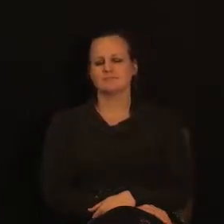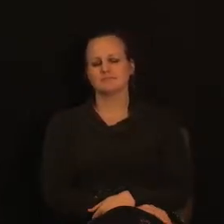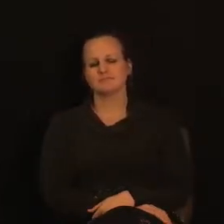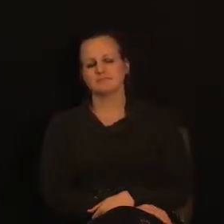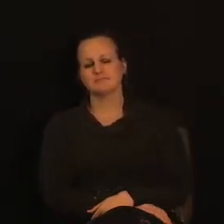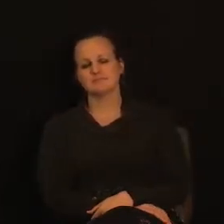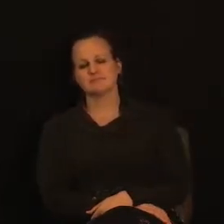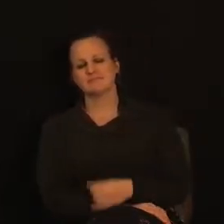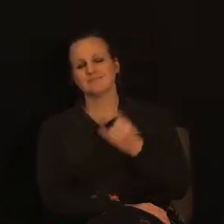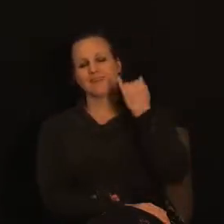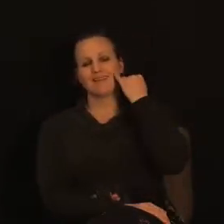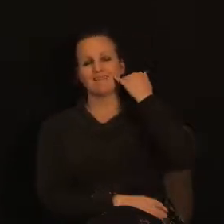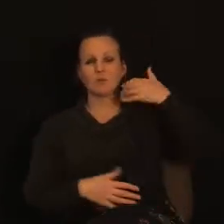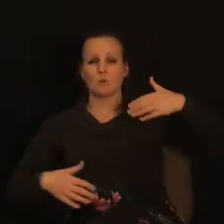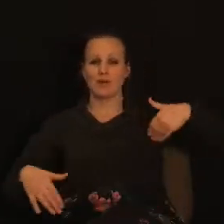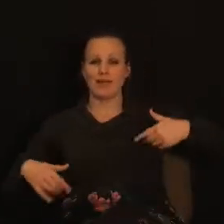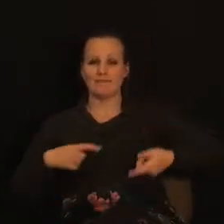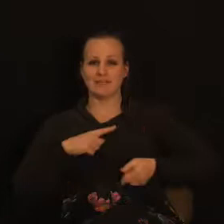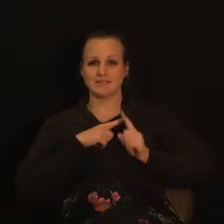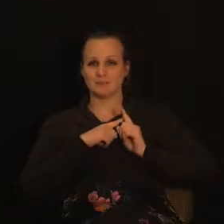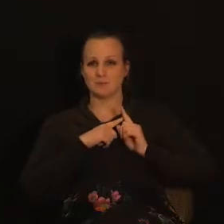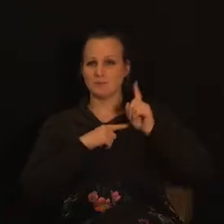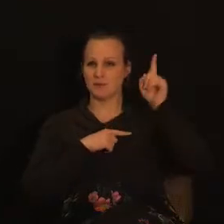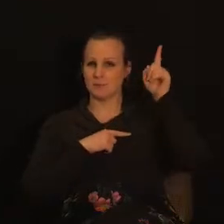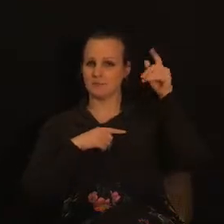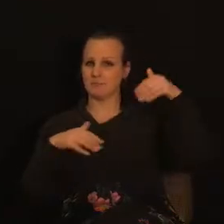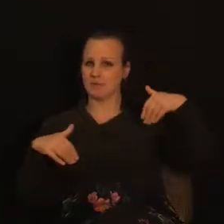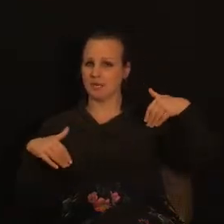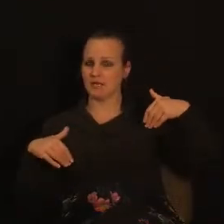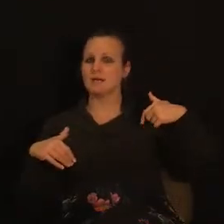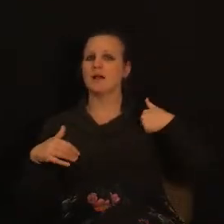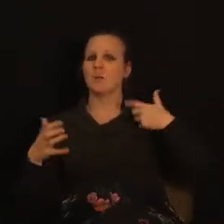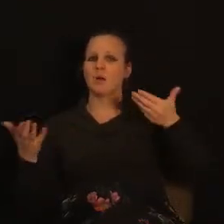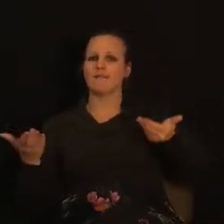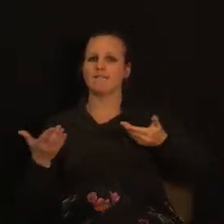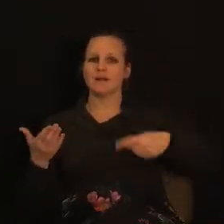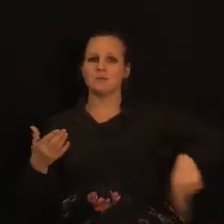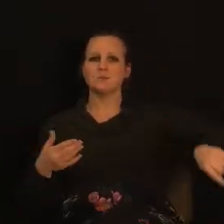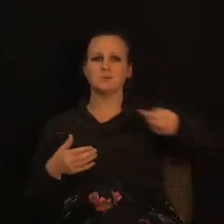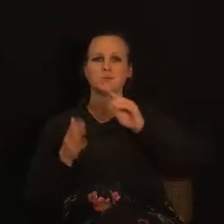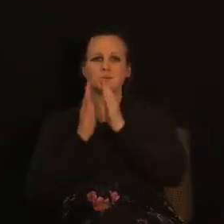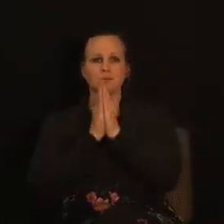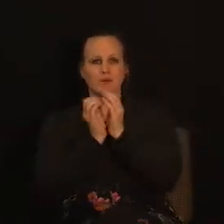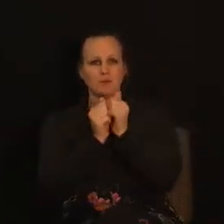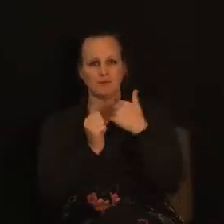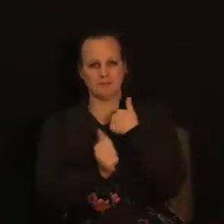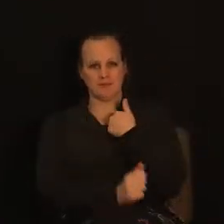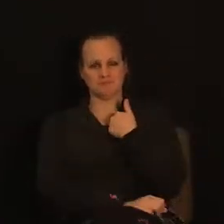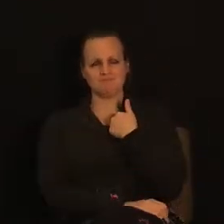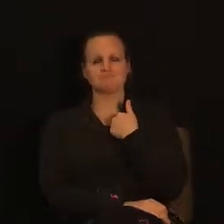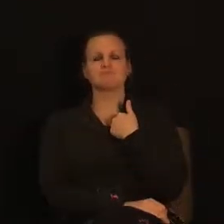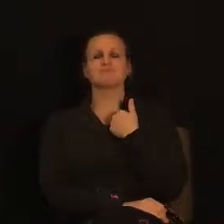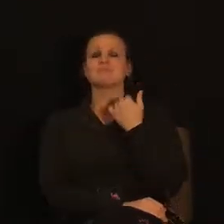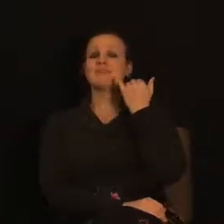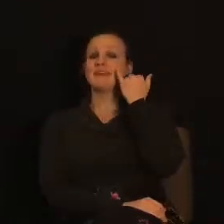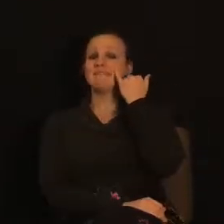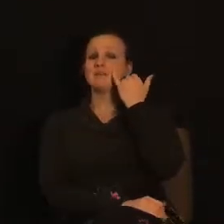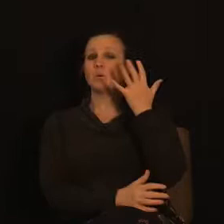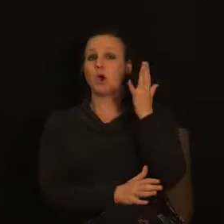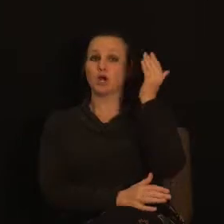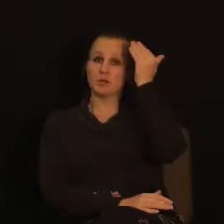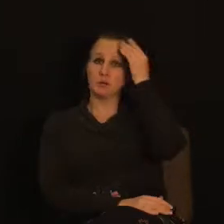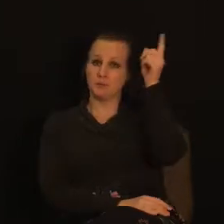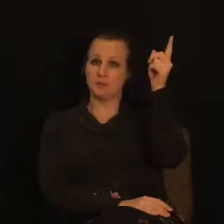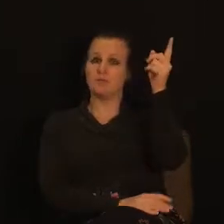So if you haven't come to know him yet, I want to invite you to pray a prayer with me. And in fact, even if you already know him, I want to invite